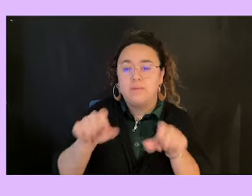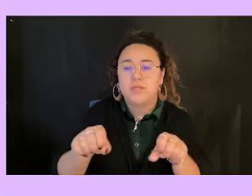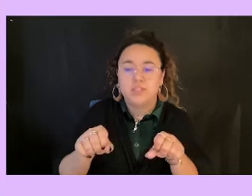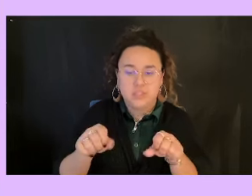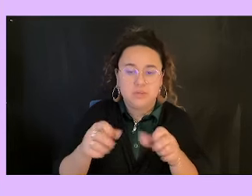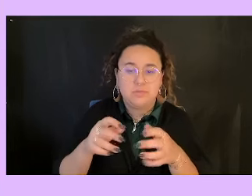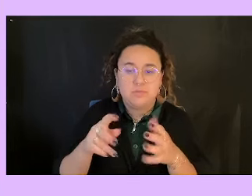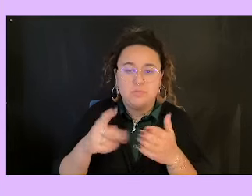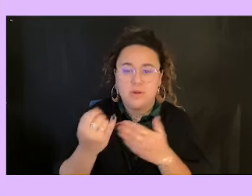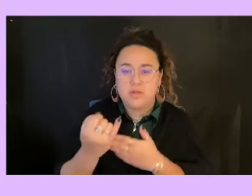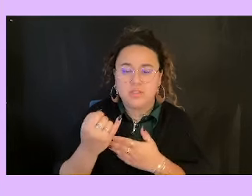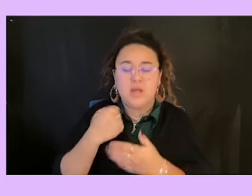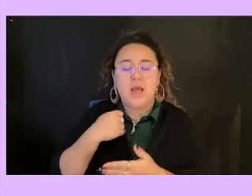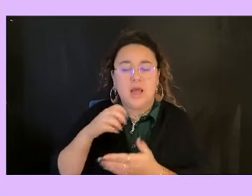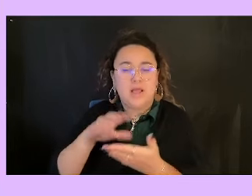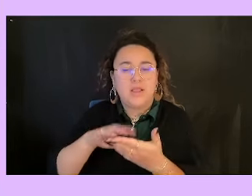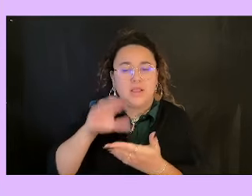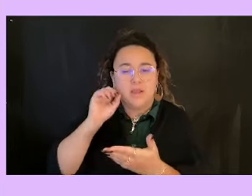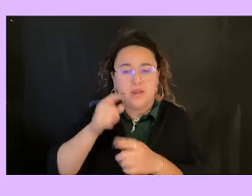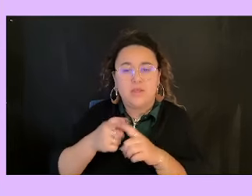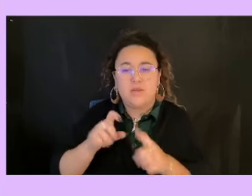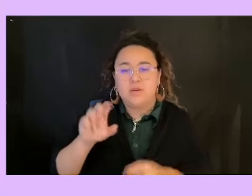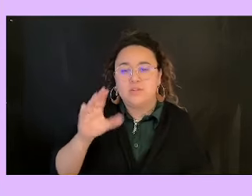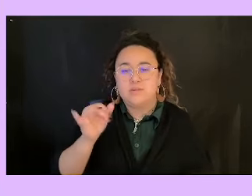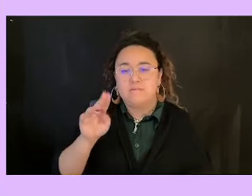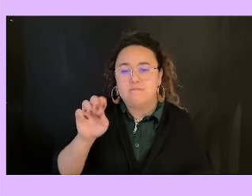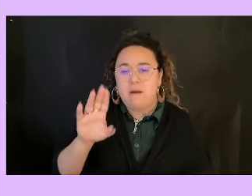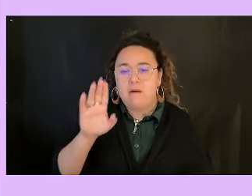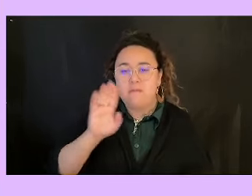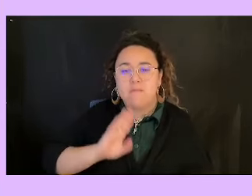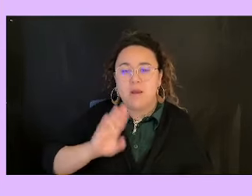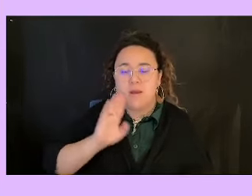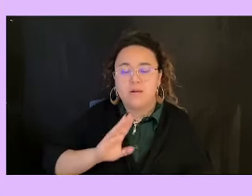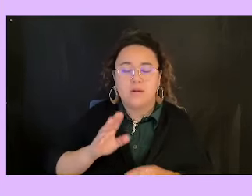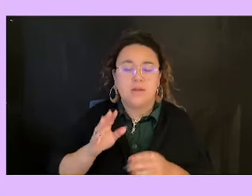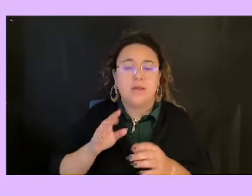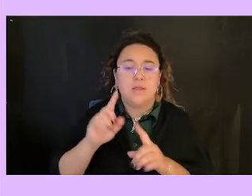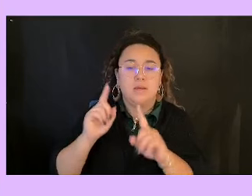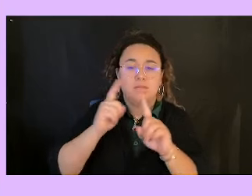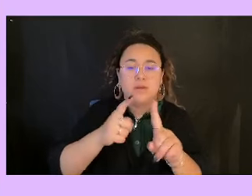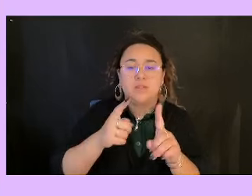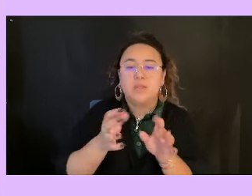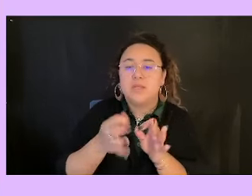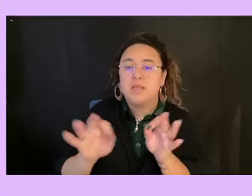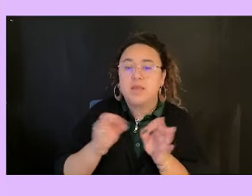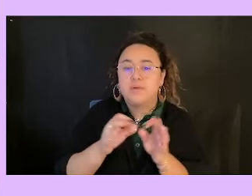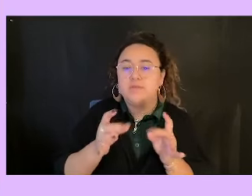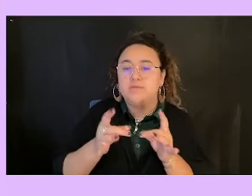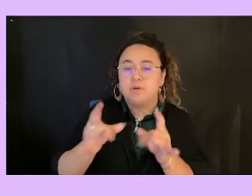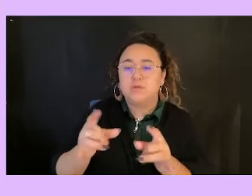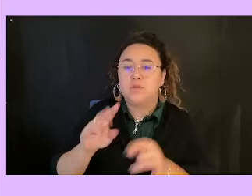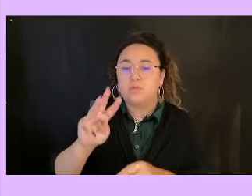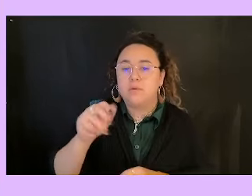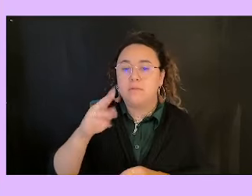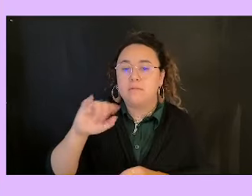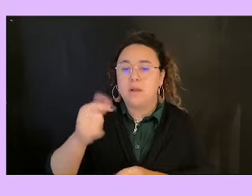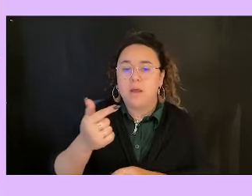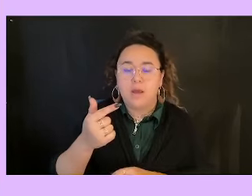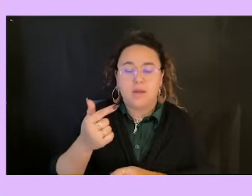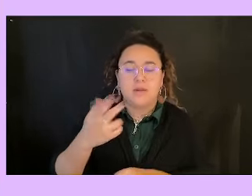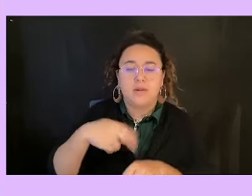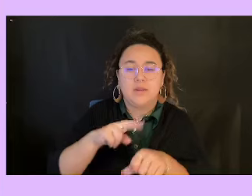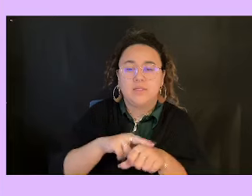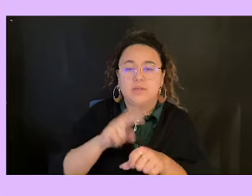through Siobhan Brown. The project's mission is to return language fluency to Wampanoag Nation as a principal means of cultural